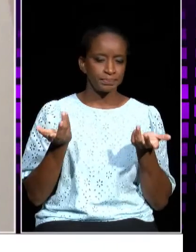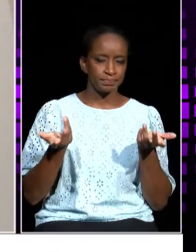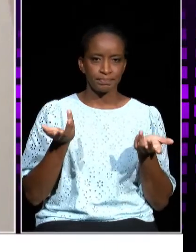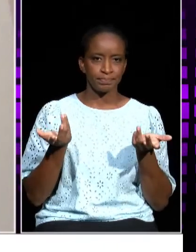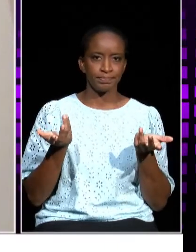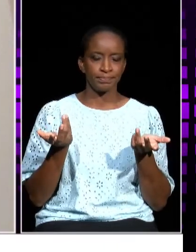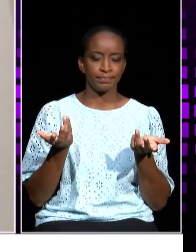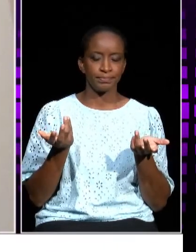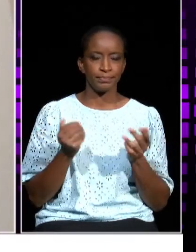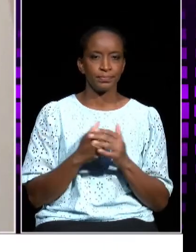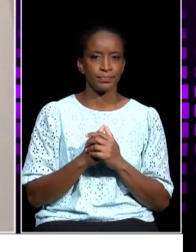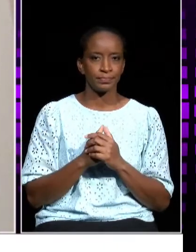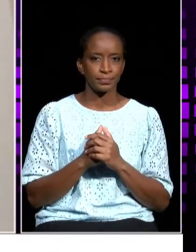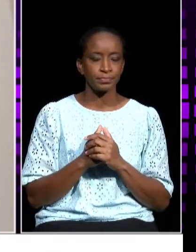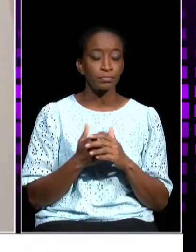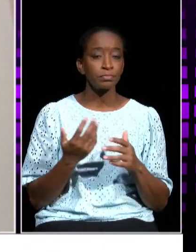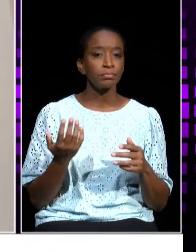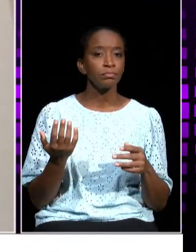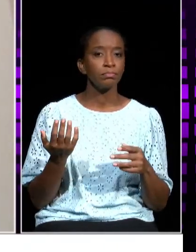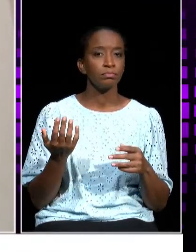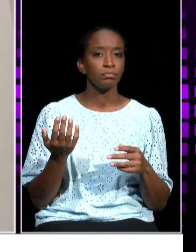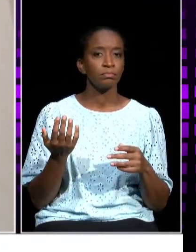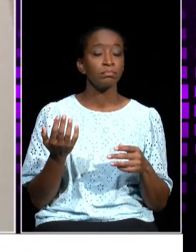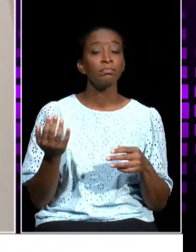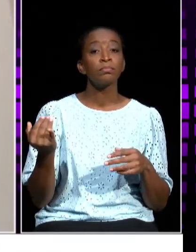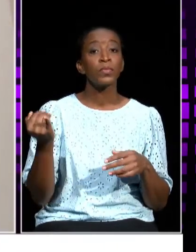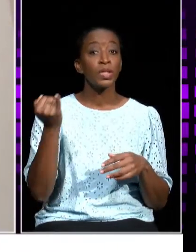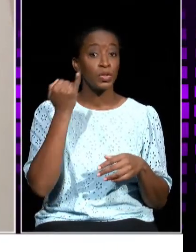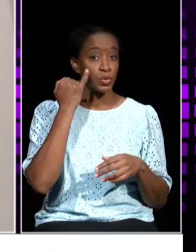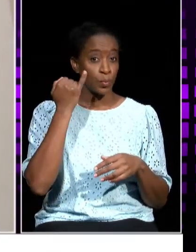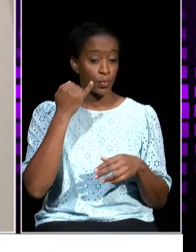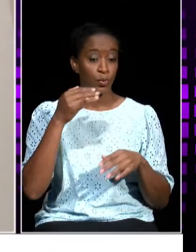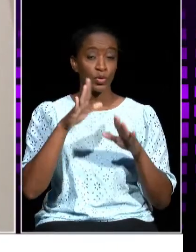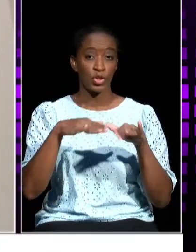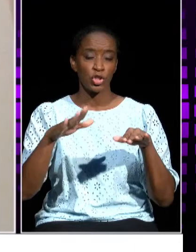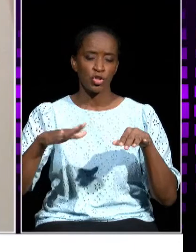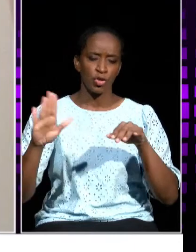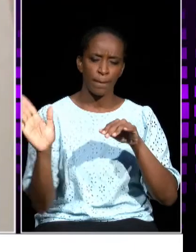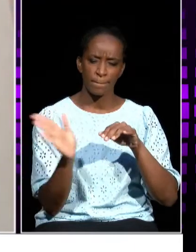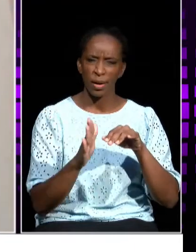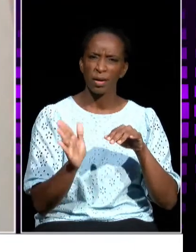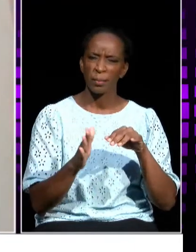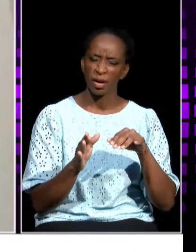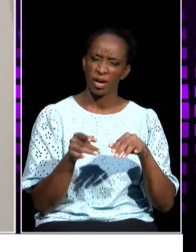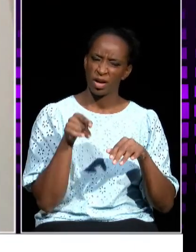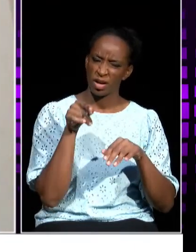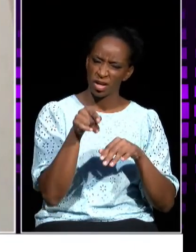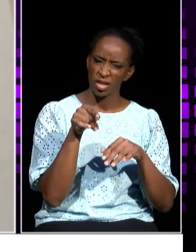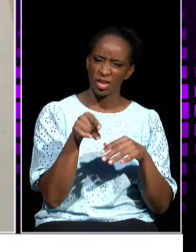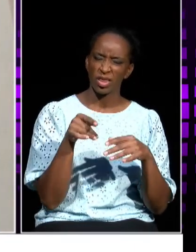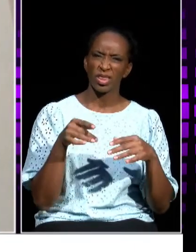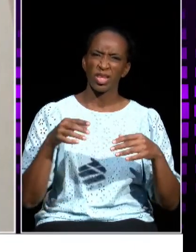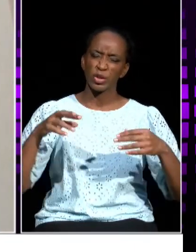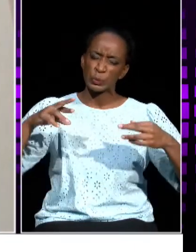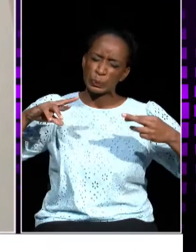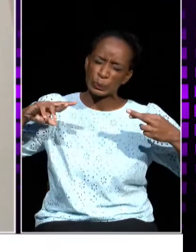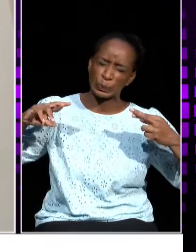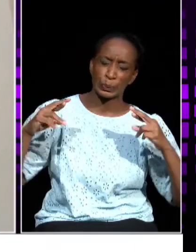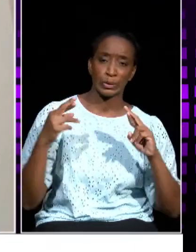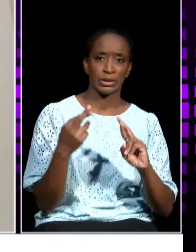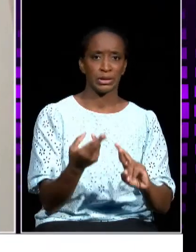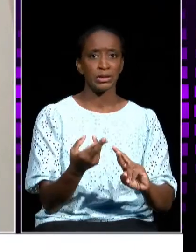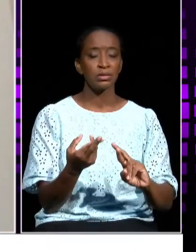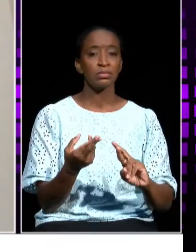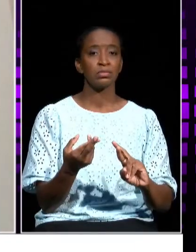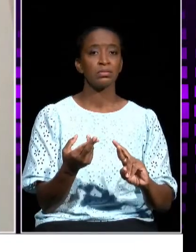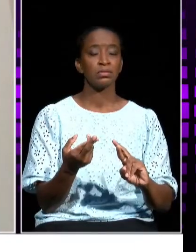it goes as far as to maim or to hurt or, you know, cause serious pain to